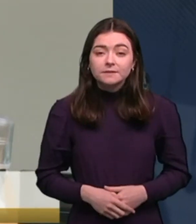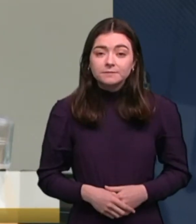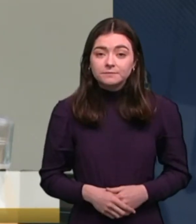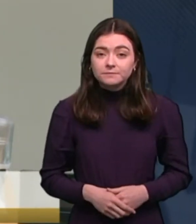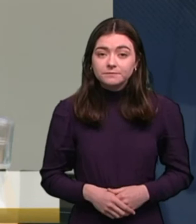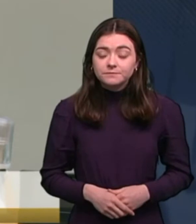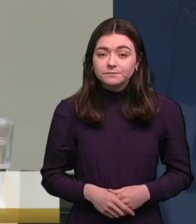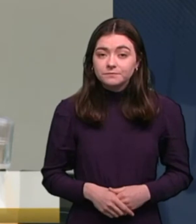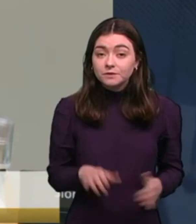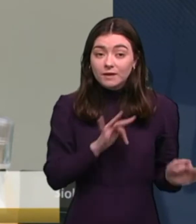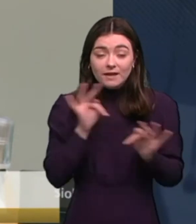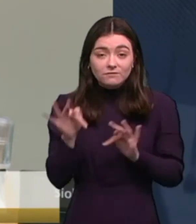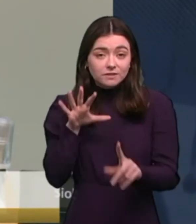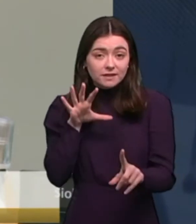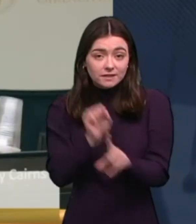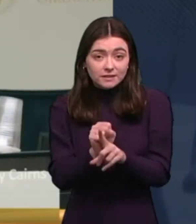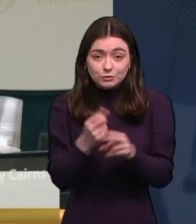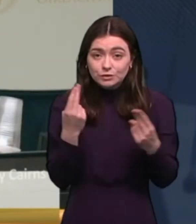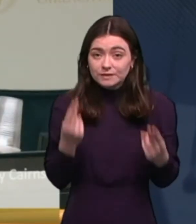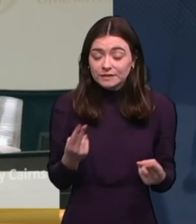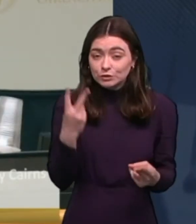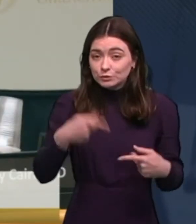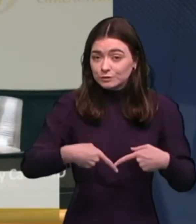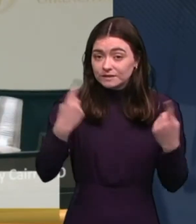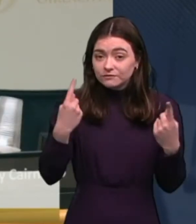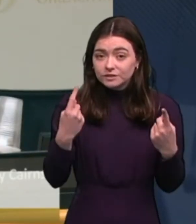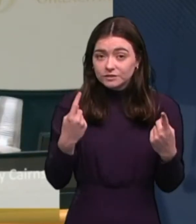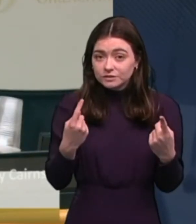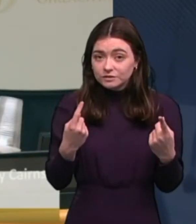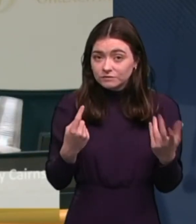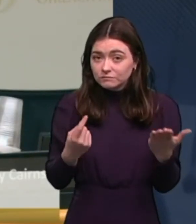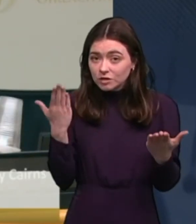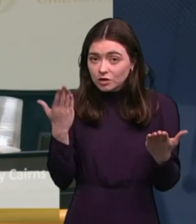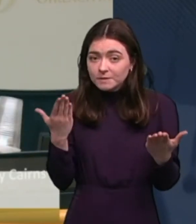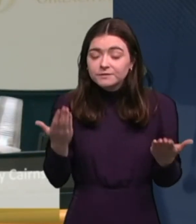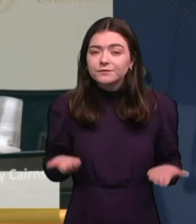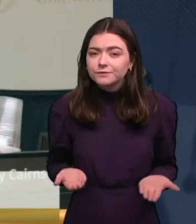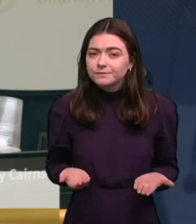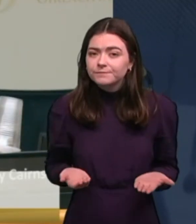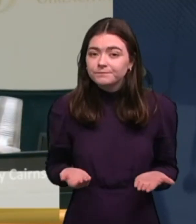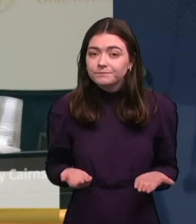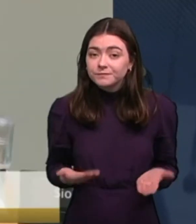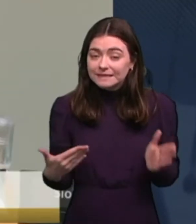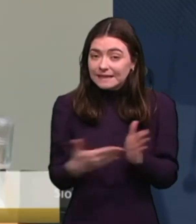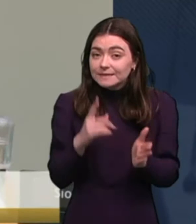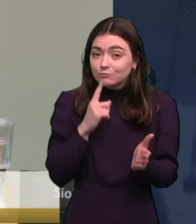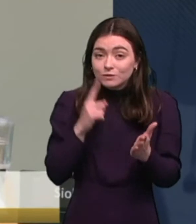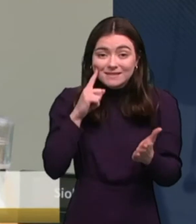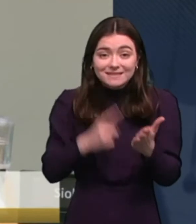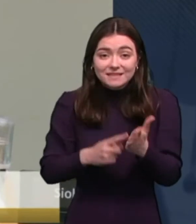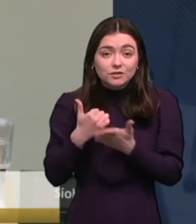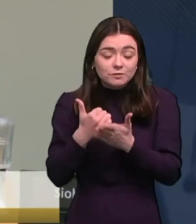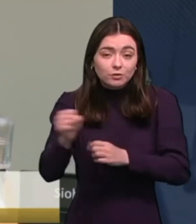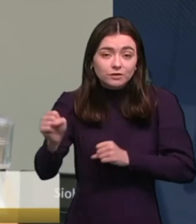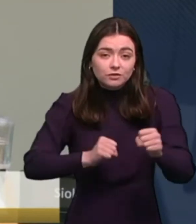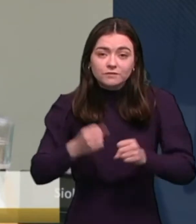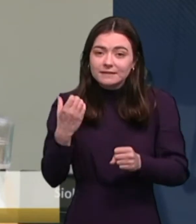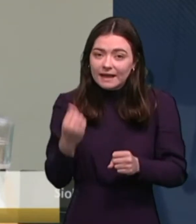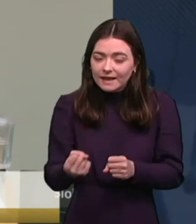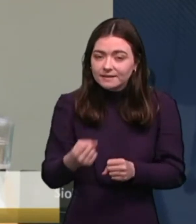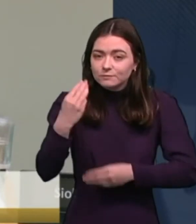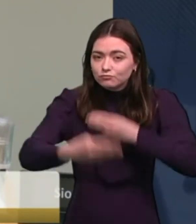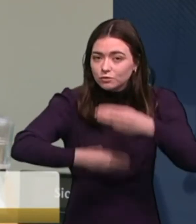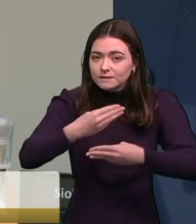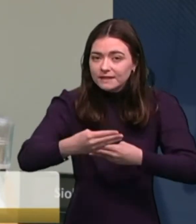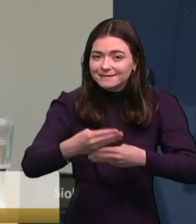after a diagnosis, would you have to draft two separate instruments? Yes, but the Decision Support Service does have some operational levers to